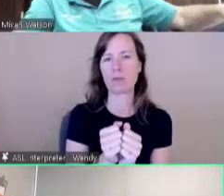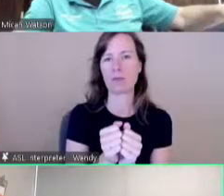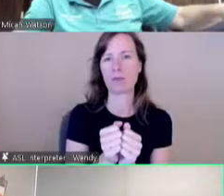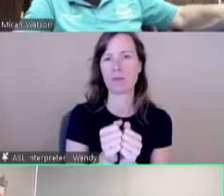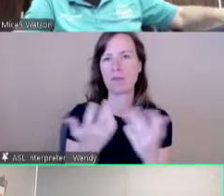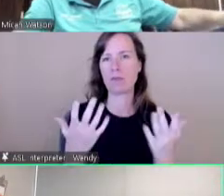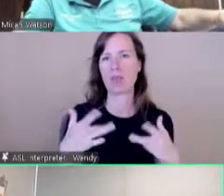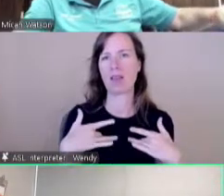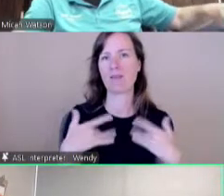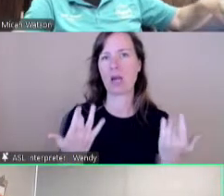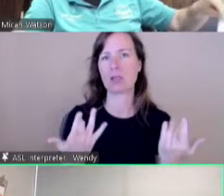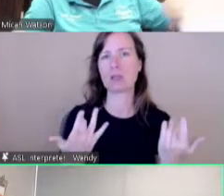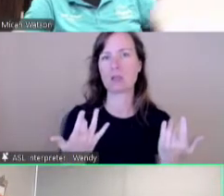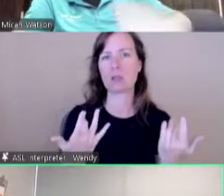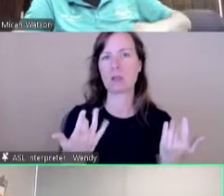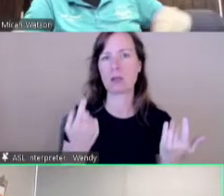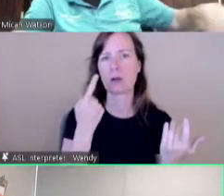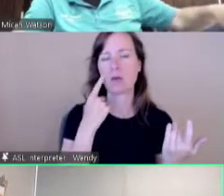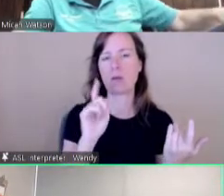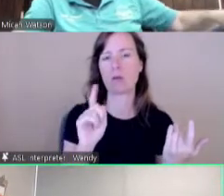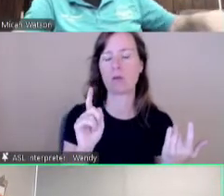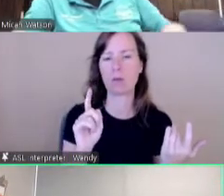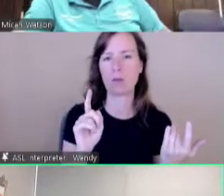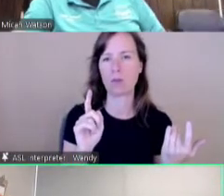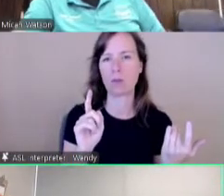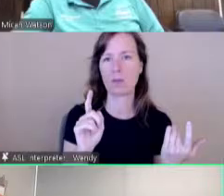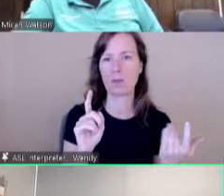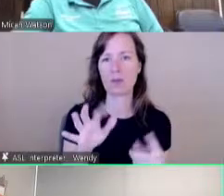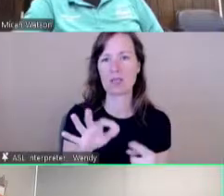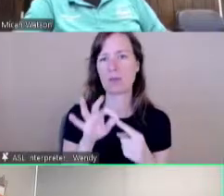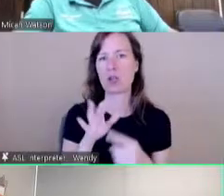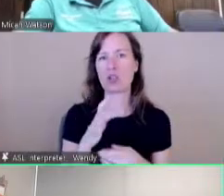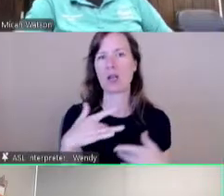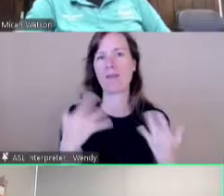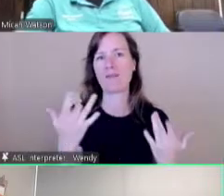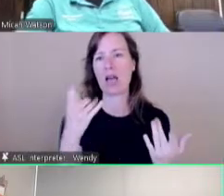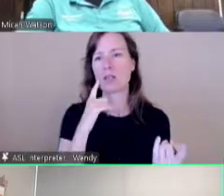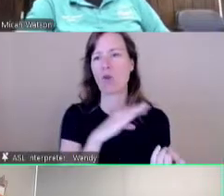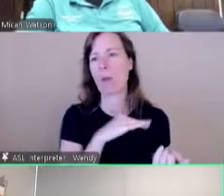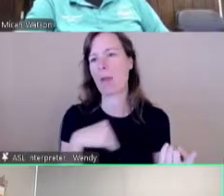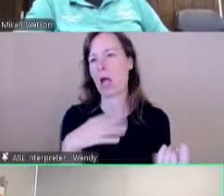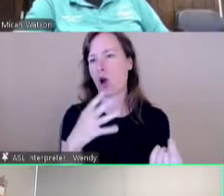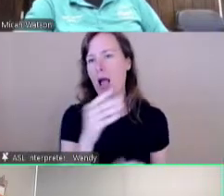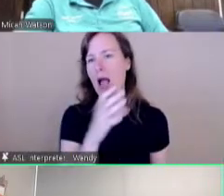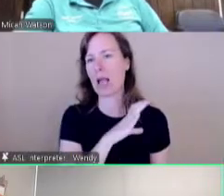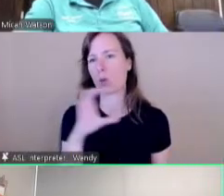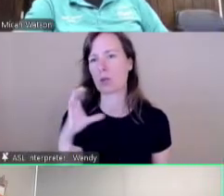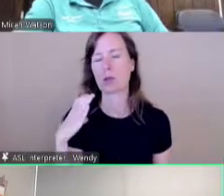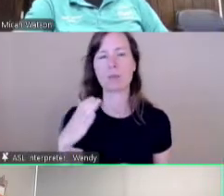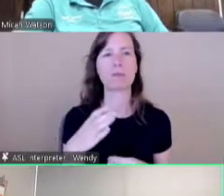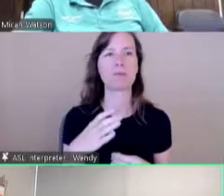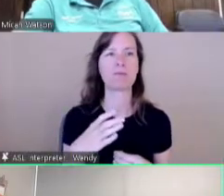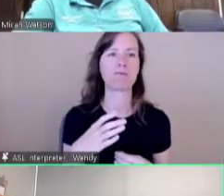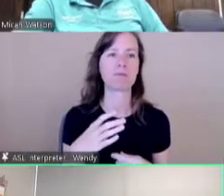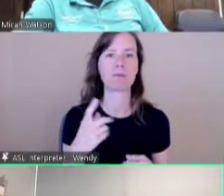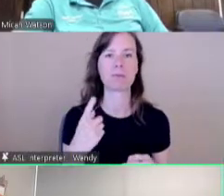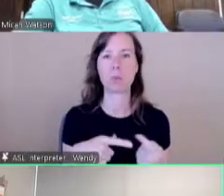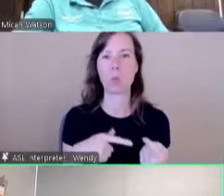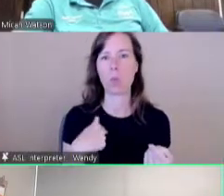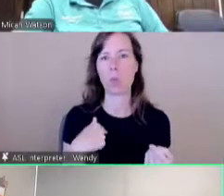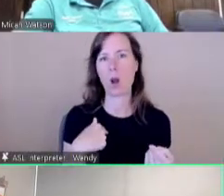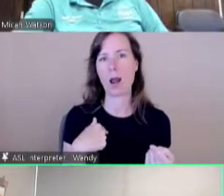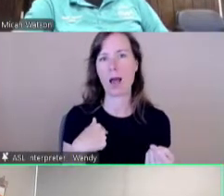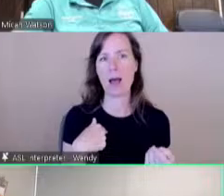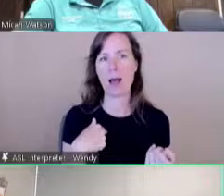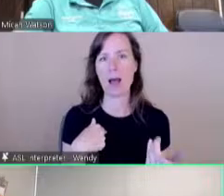events for special events for mayor and council. Okay. And what I indicated was